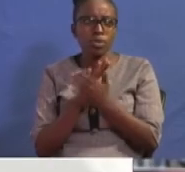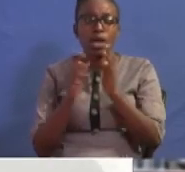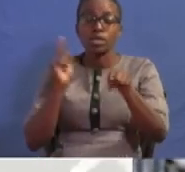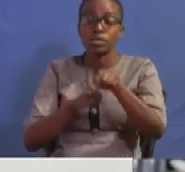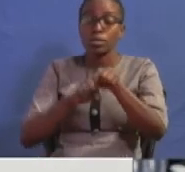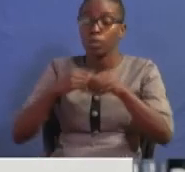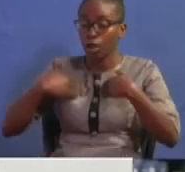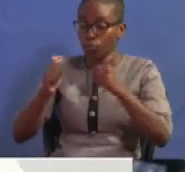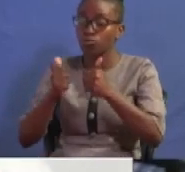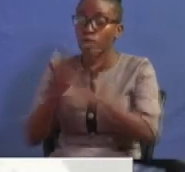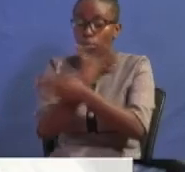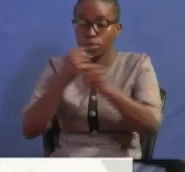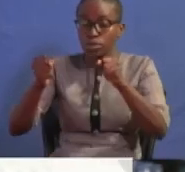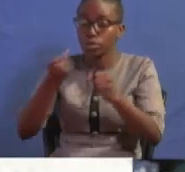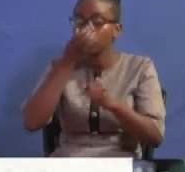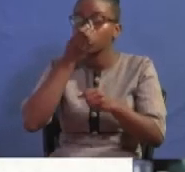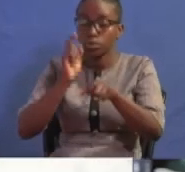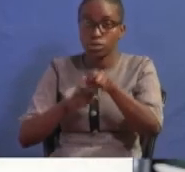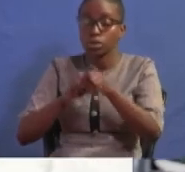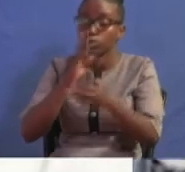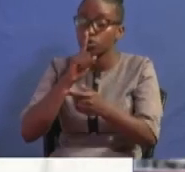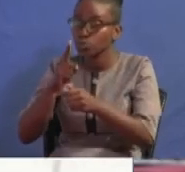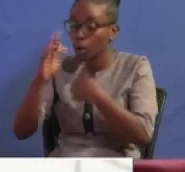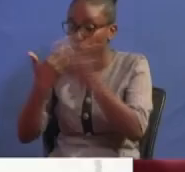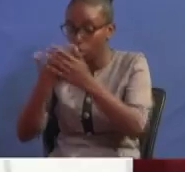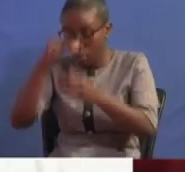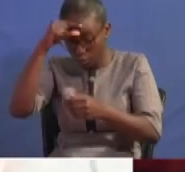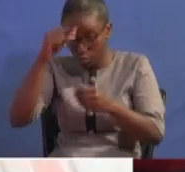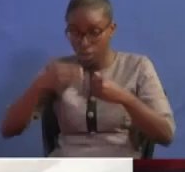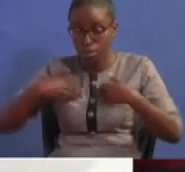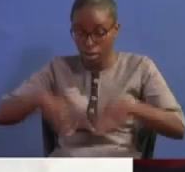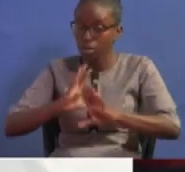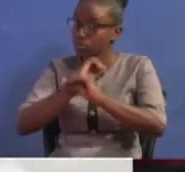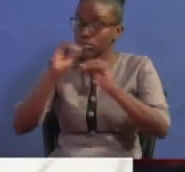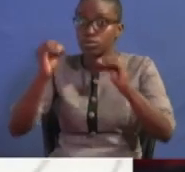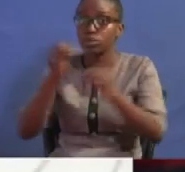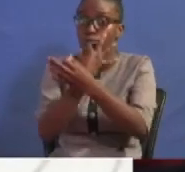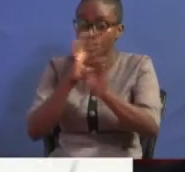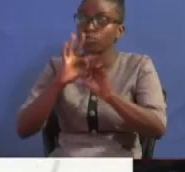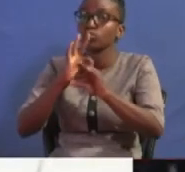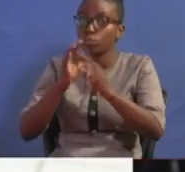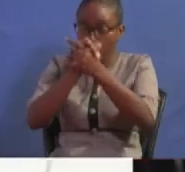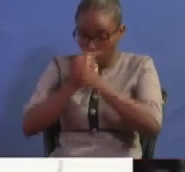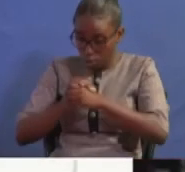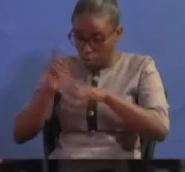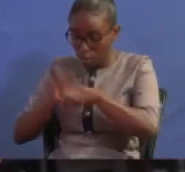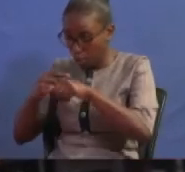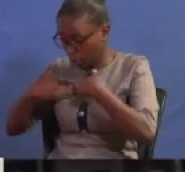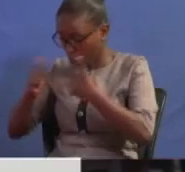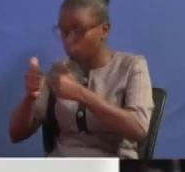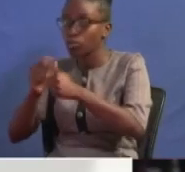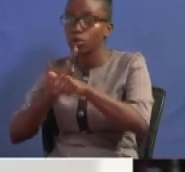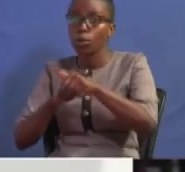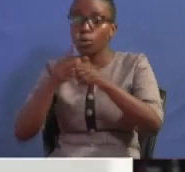President William Ruto has assured the church that his government will not allow the freedom of worship to be obstructed amid a proposal